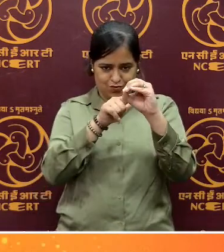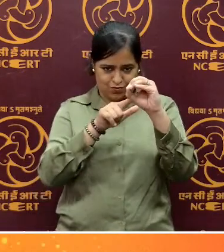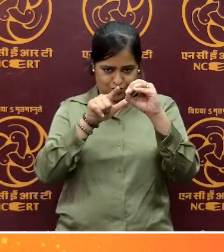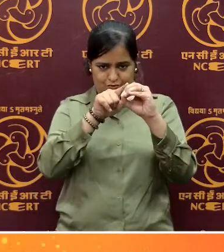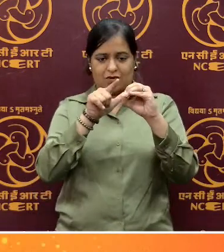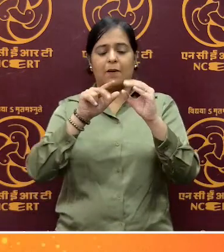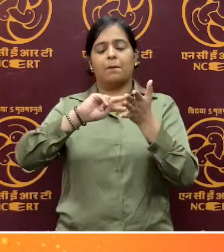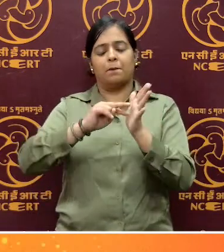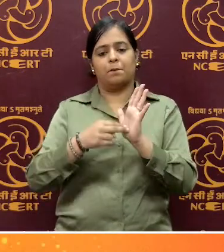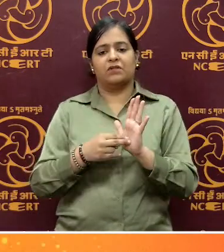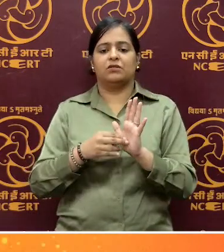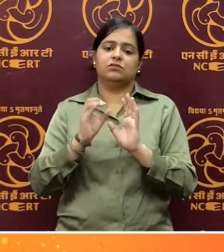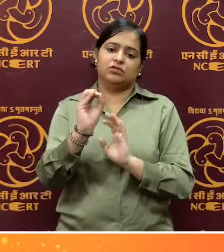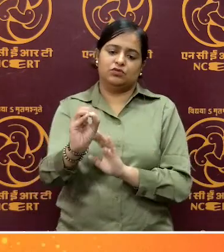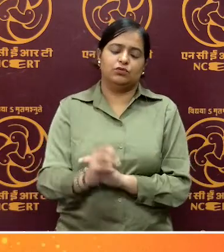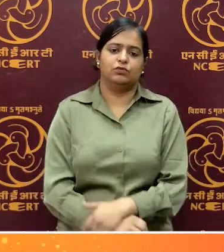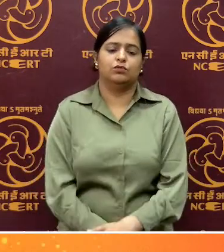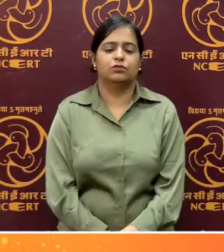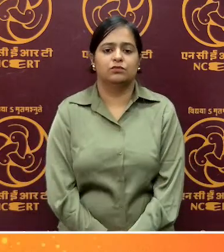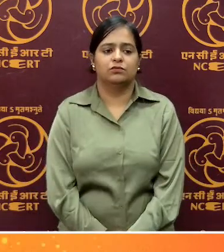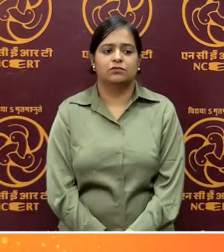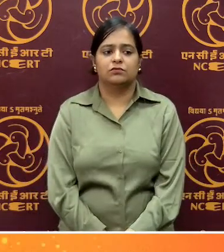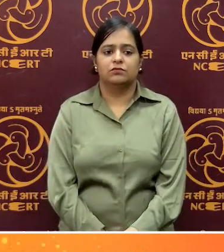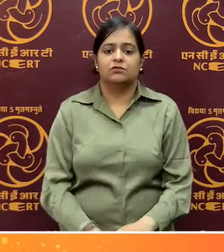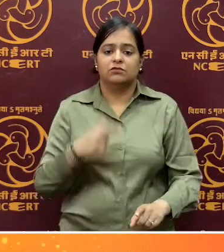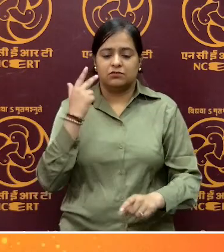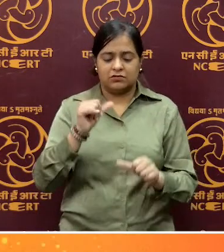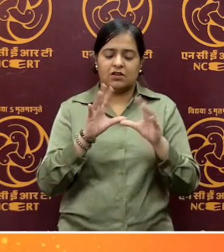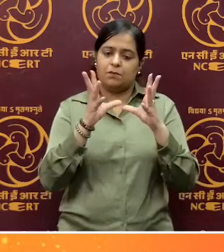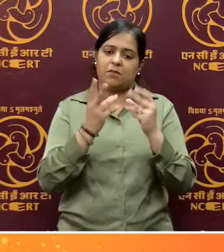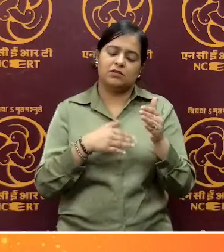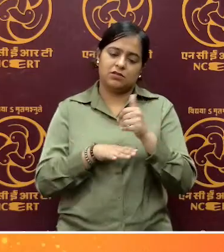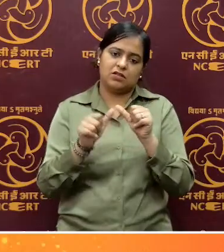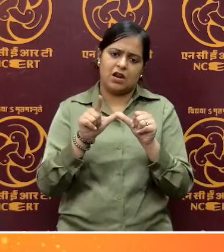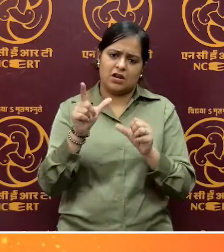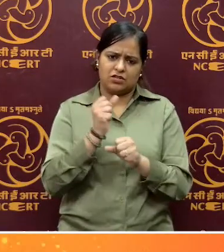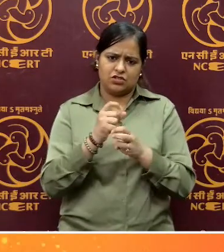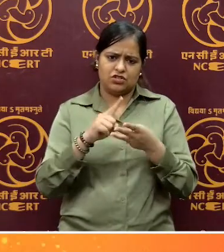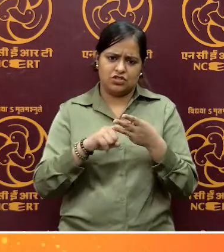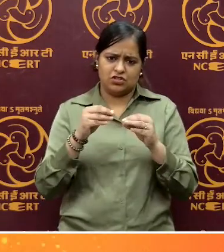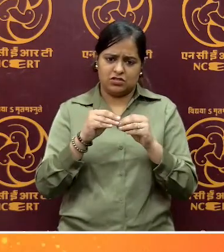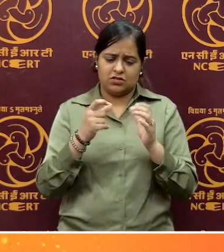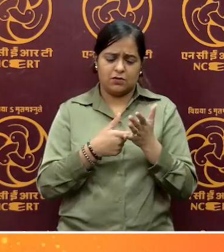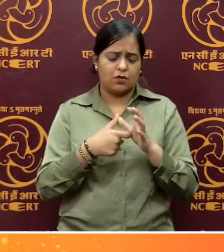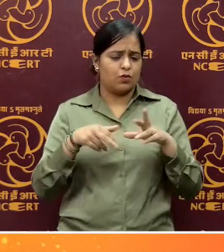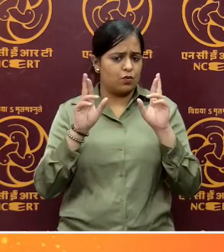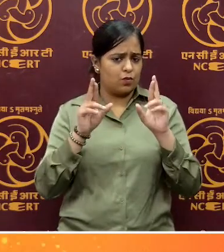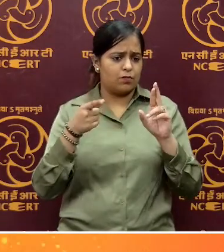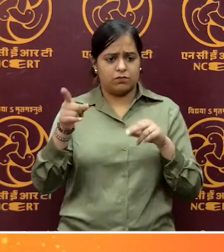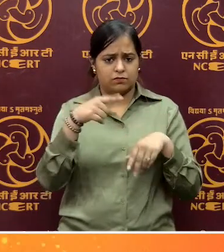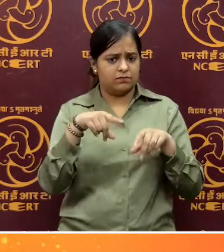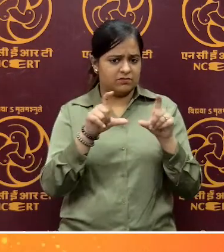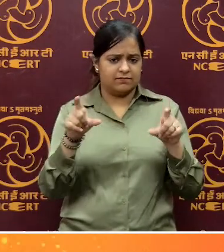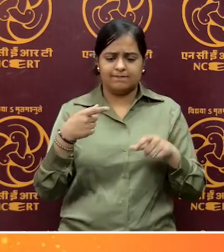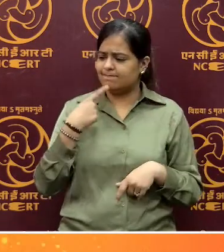be specified when we take up algebra part. I suppose this is made clear to all? Absolutely, ma'am. Yes, shall I